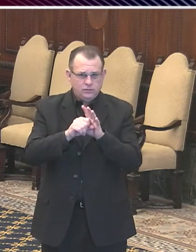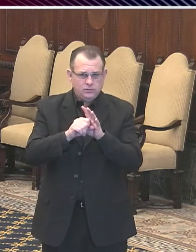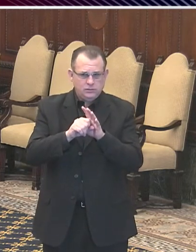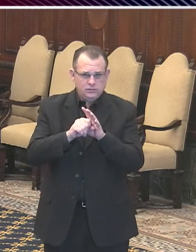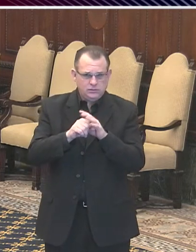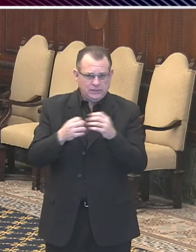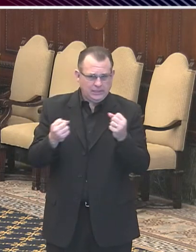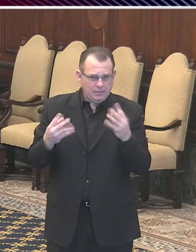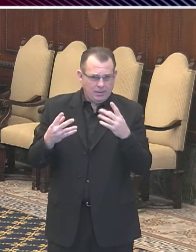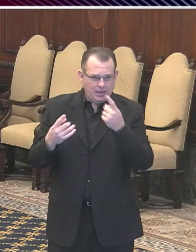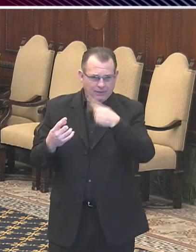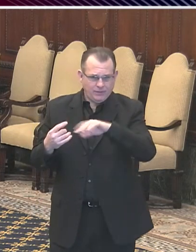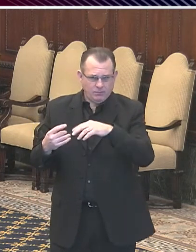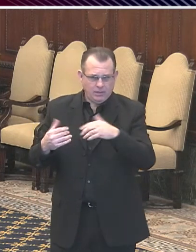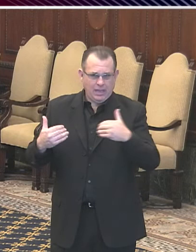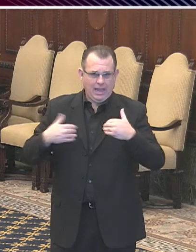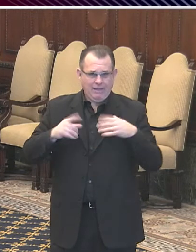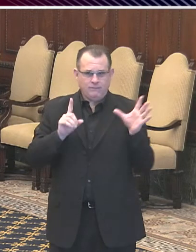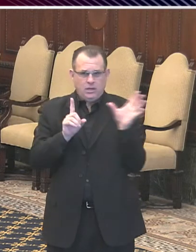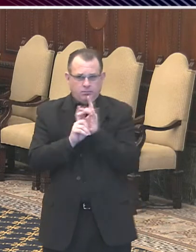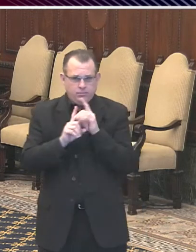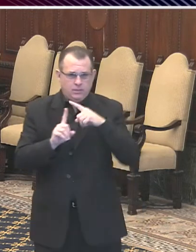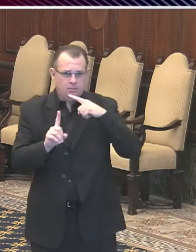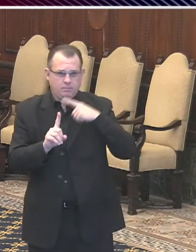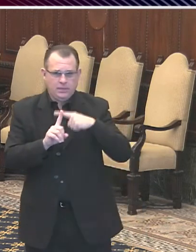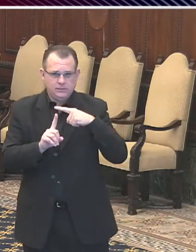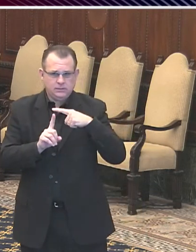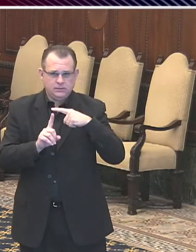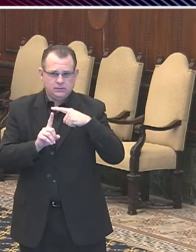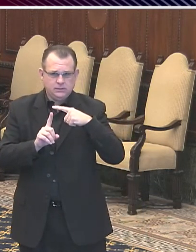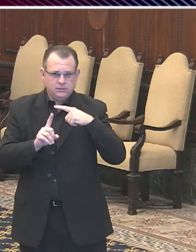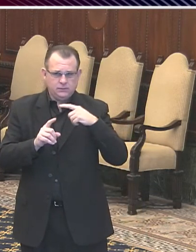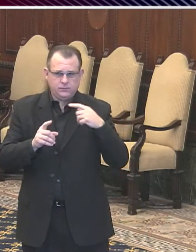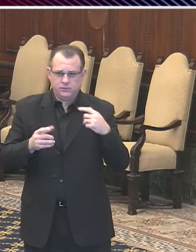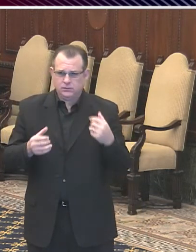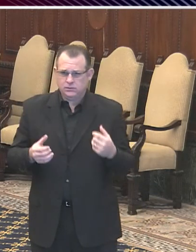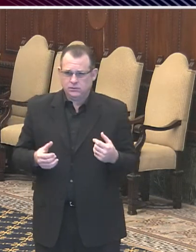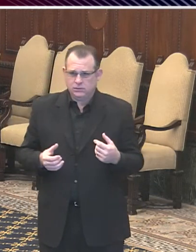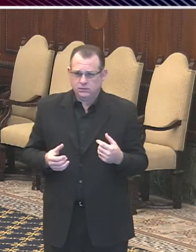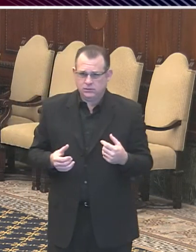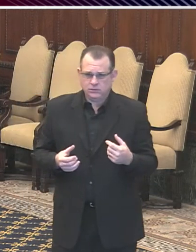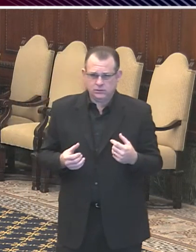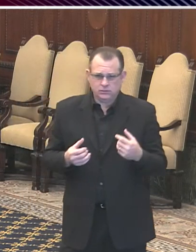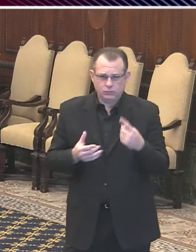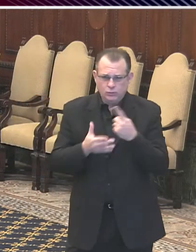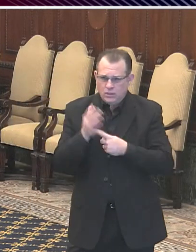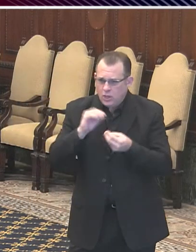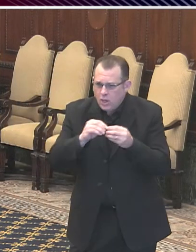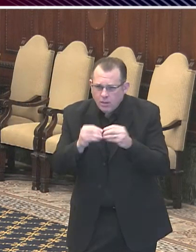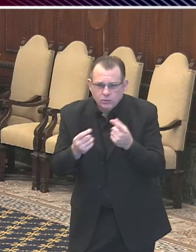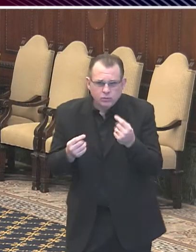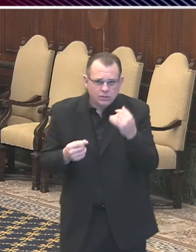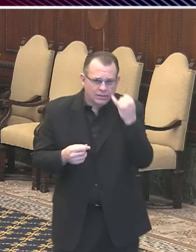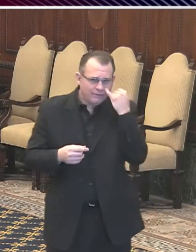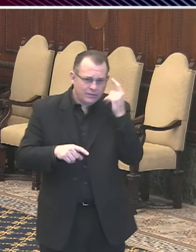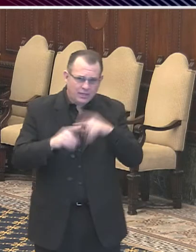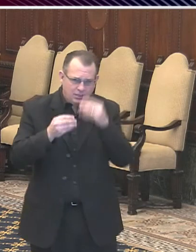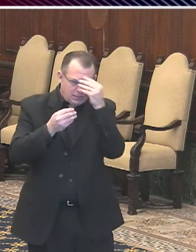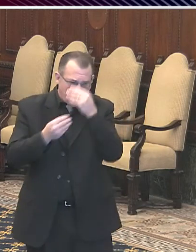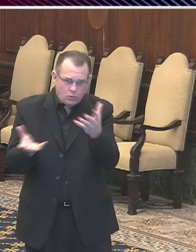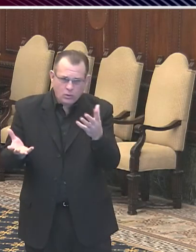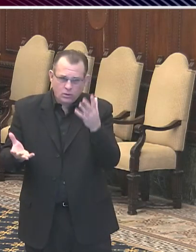positive. What are the exact numbers? If you can't say that, why, when other cities have been transparent in revealing this information?